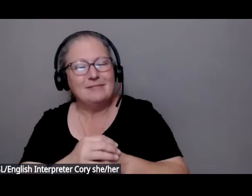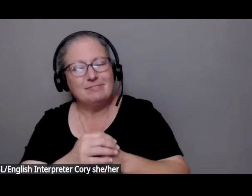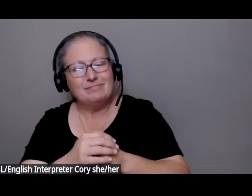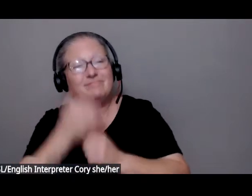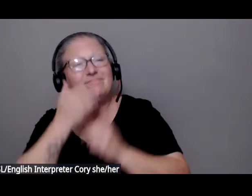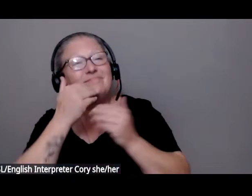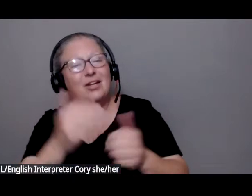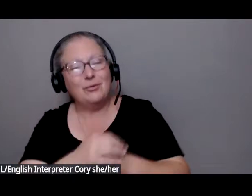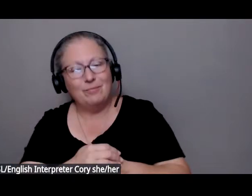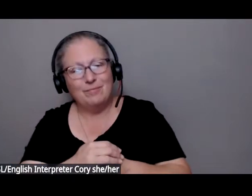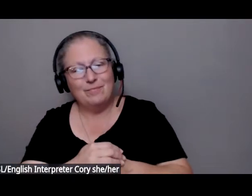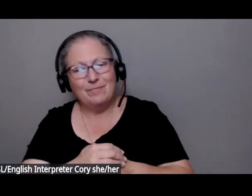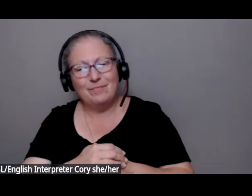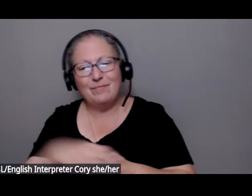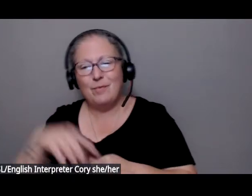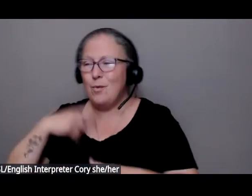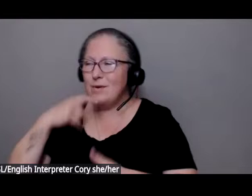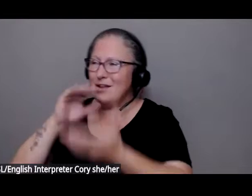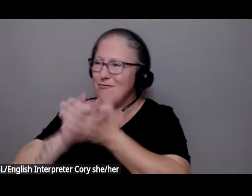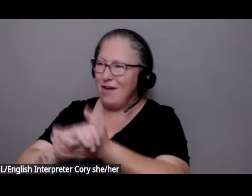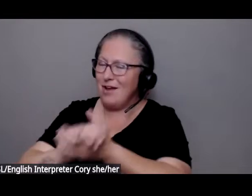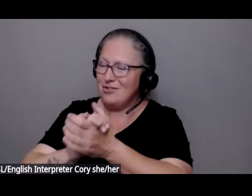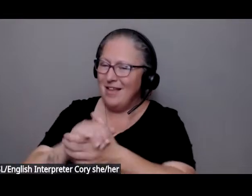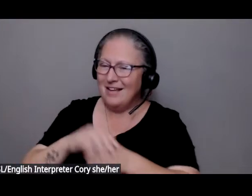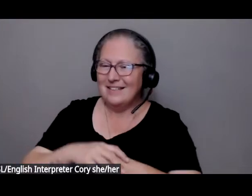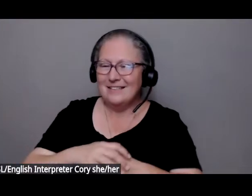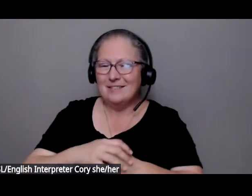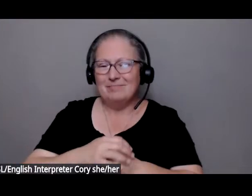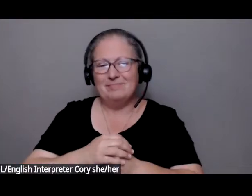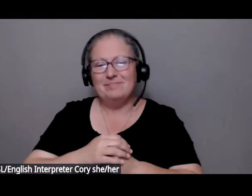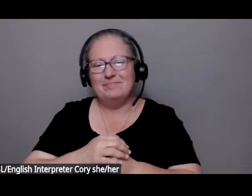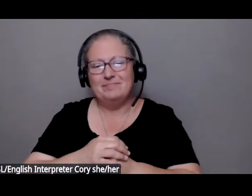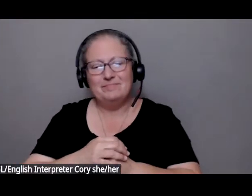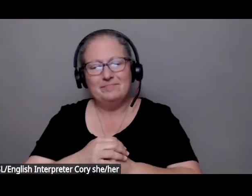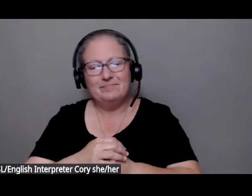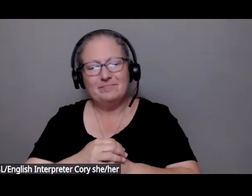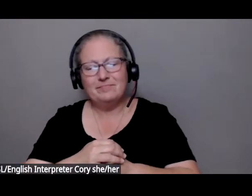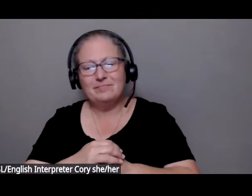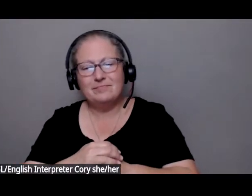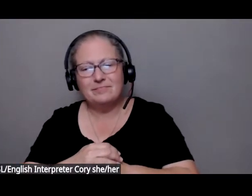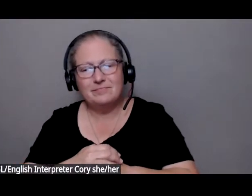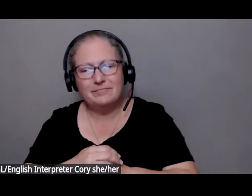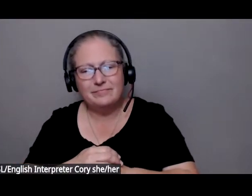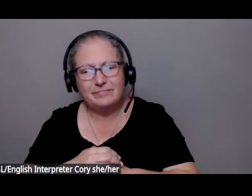you. Well, we want to congratulate you. Yeah. Congratulations.